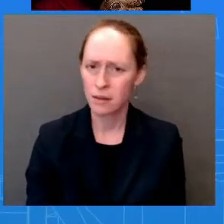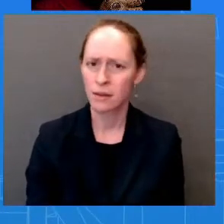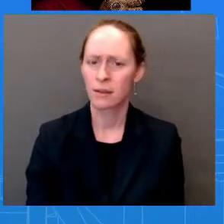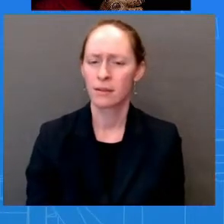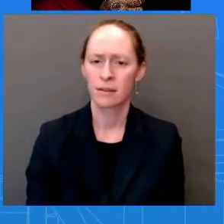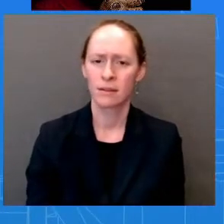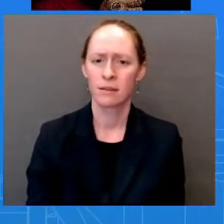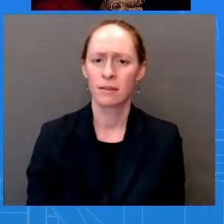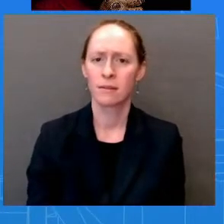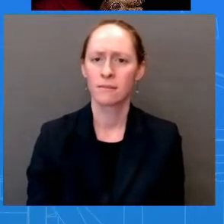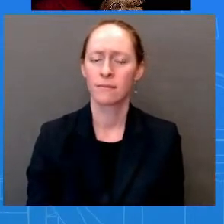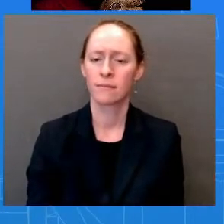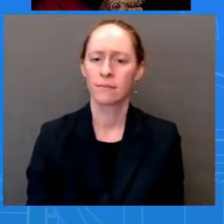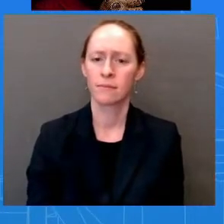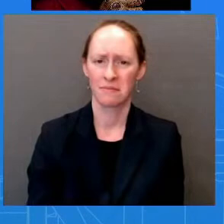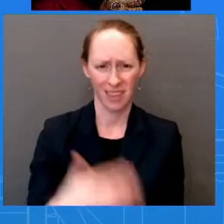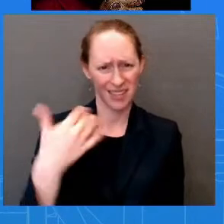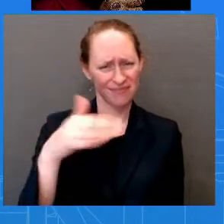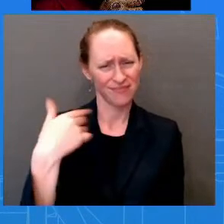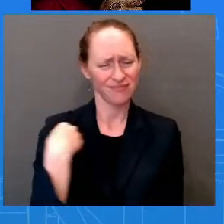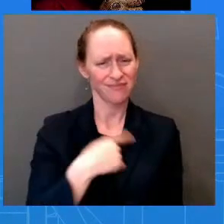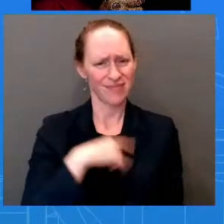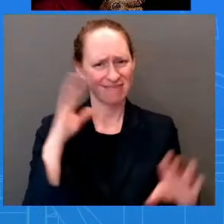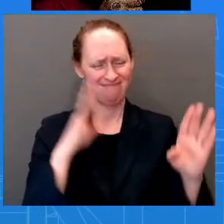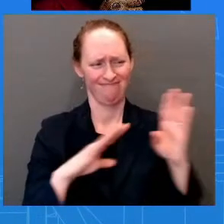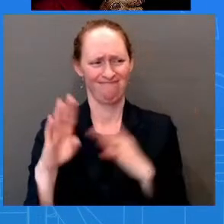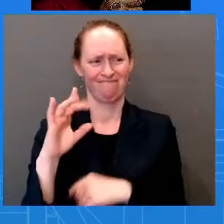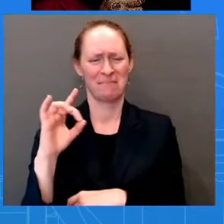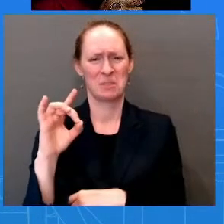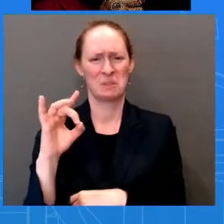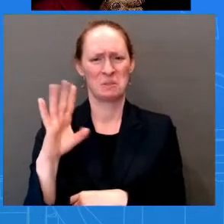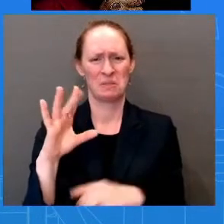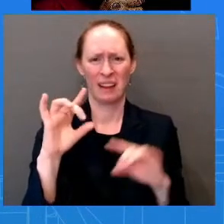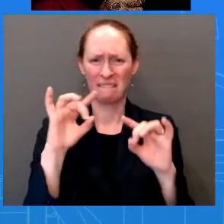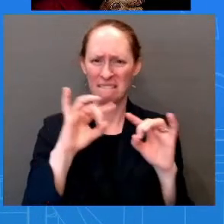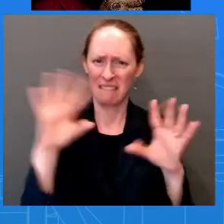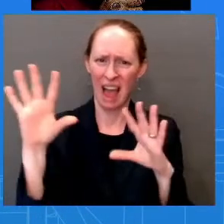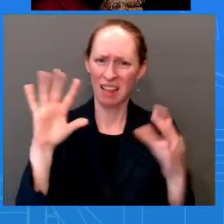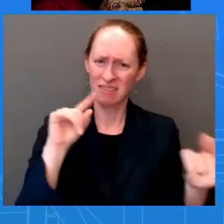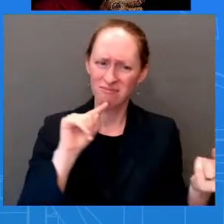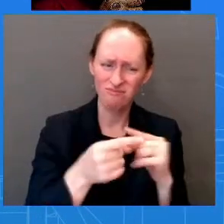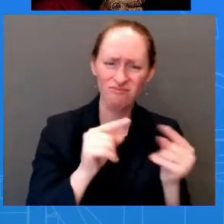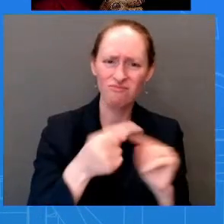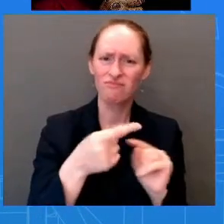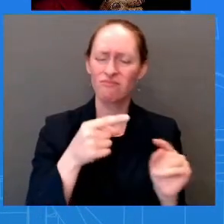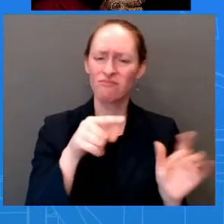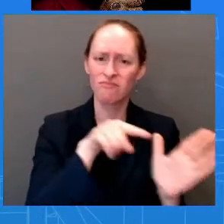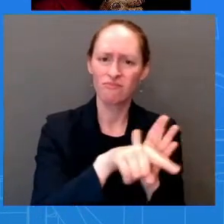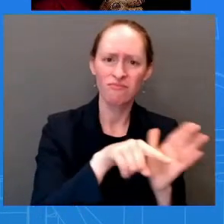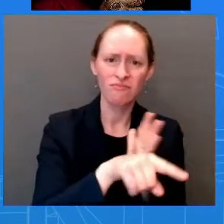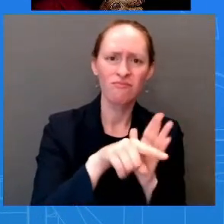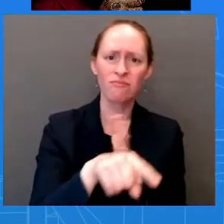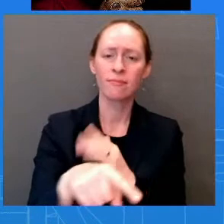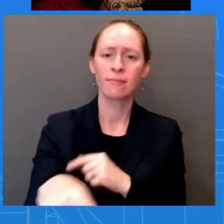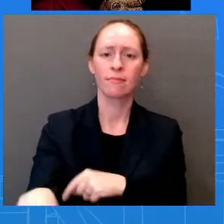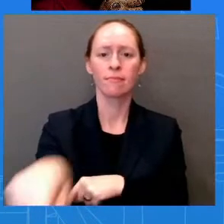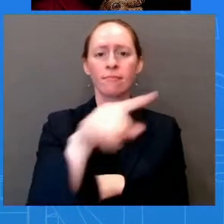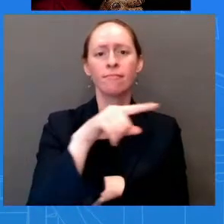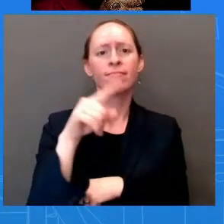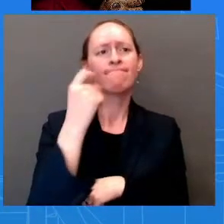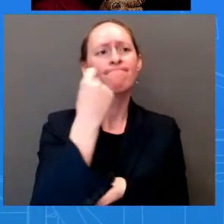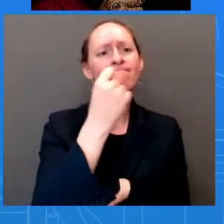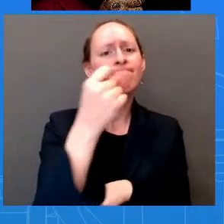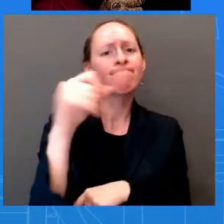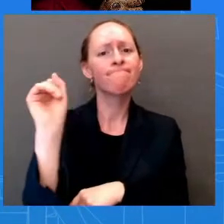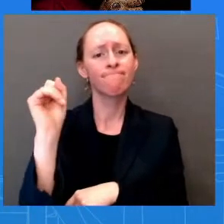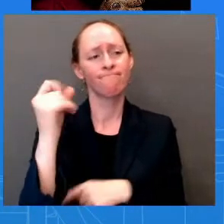on peaceful protesters in Iran, who are demanding their equal rights, their basic human rights. We are particularly